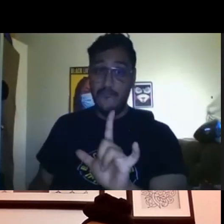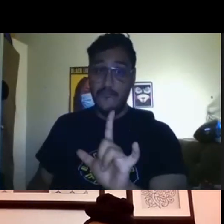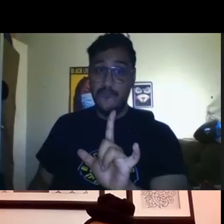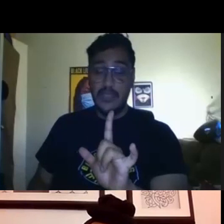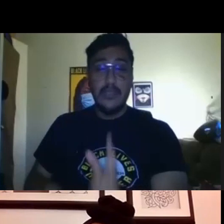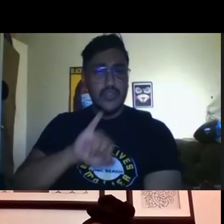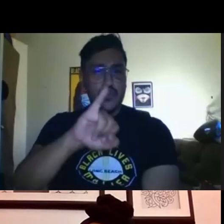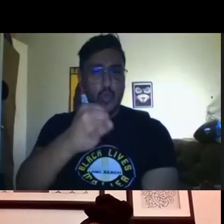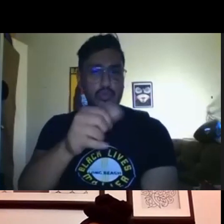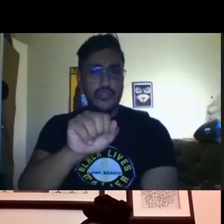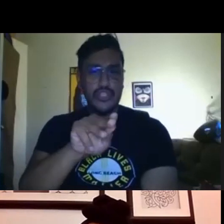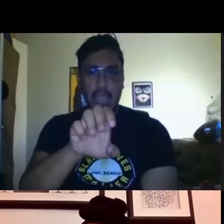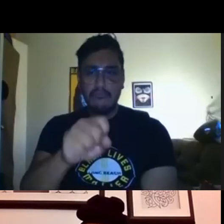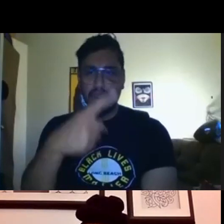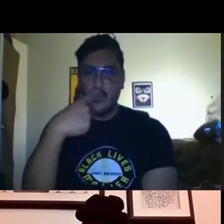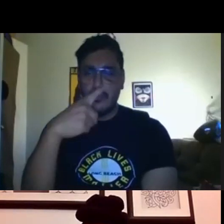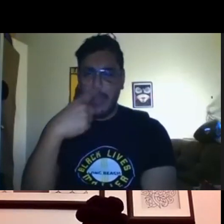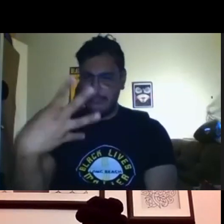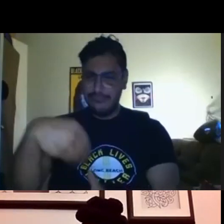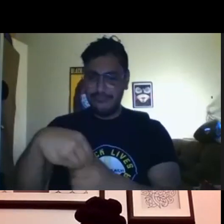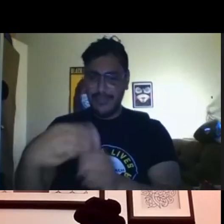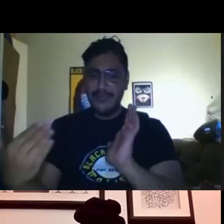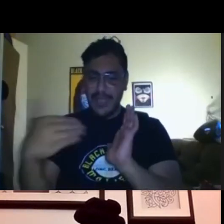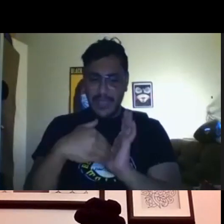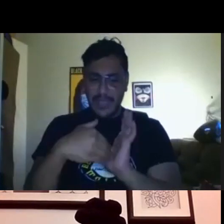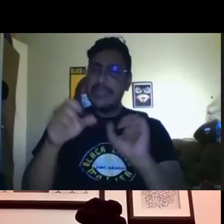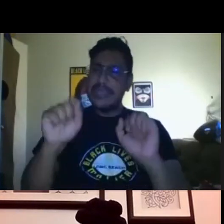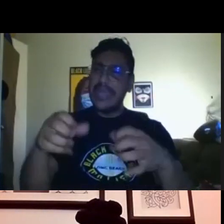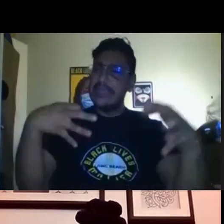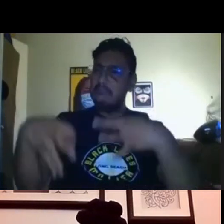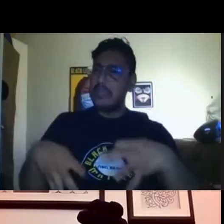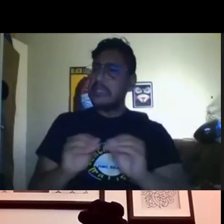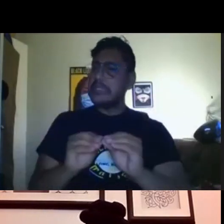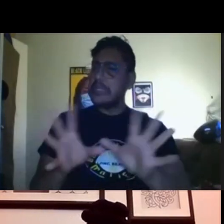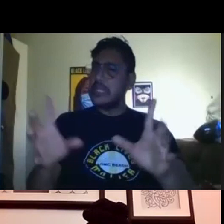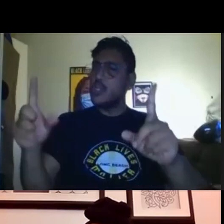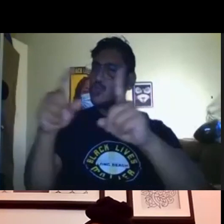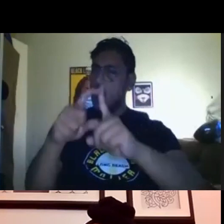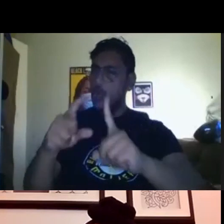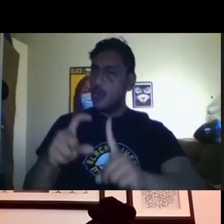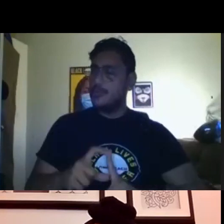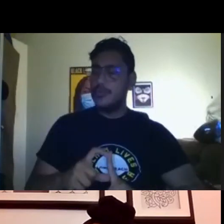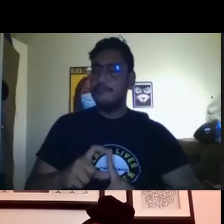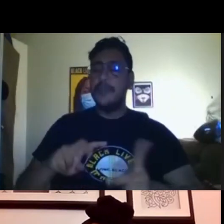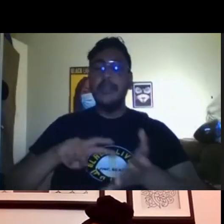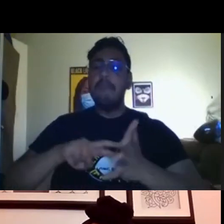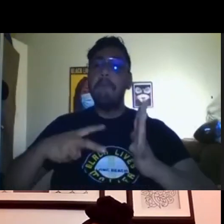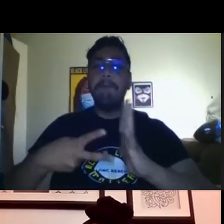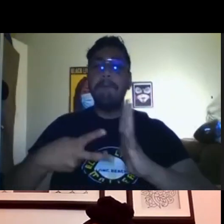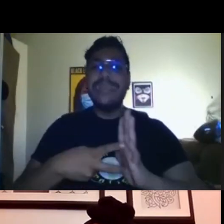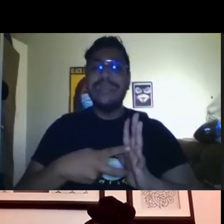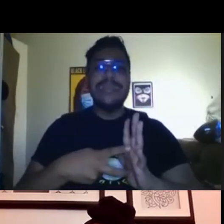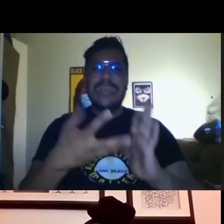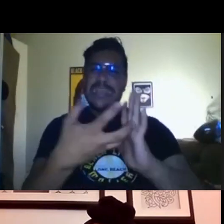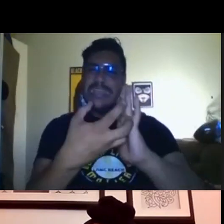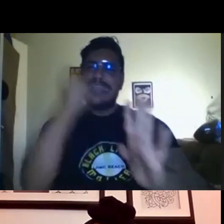of jump back in and explain just in very clear terms what it means to decertify, what